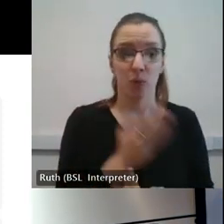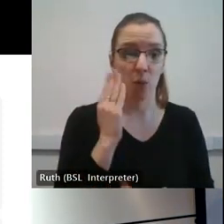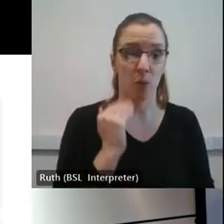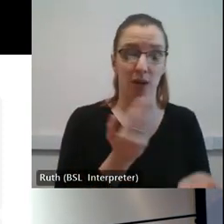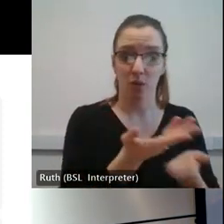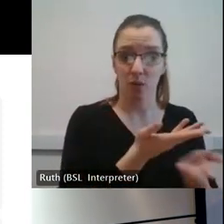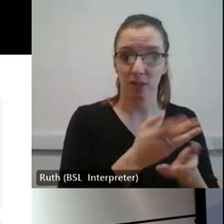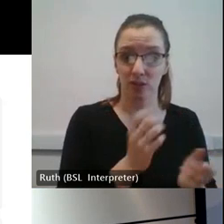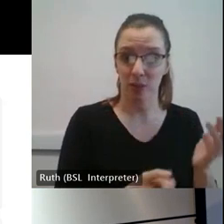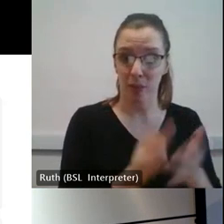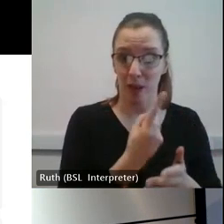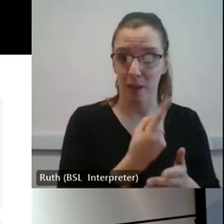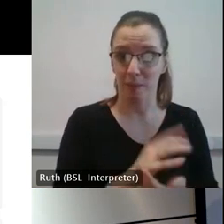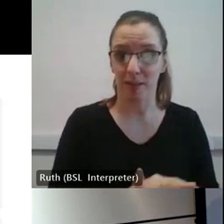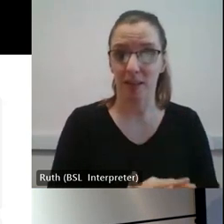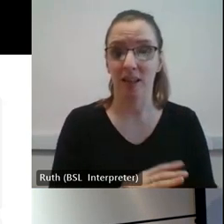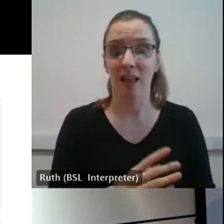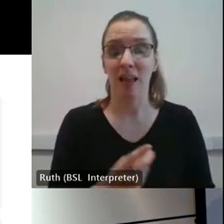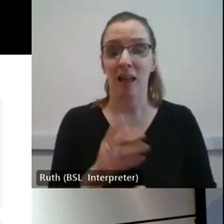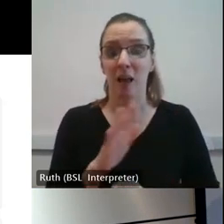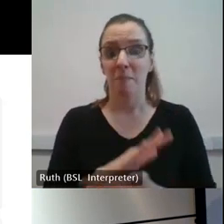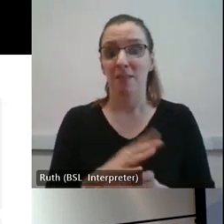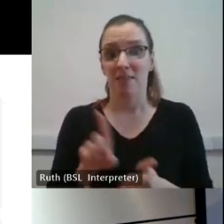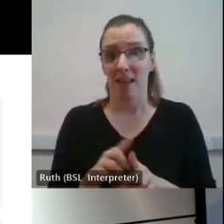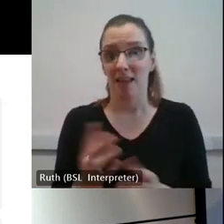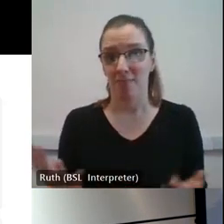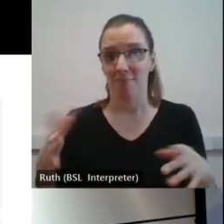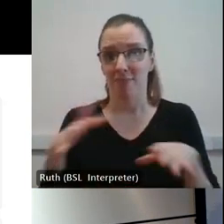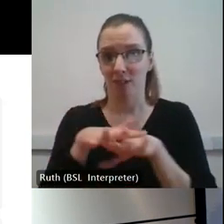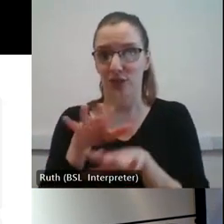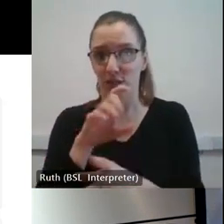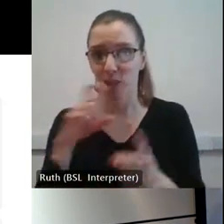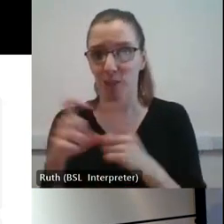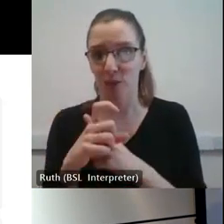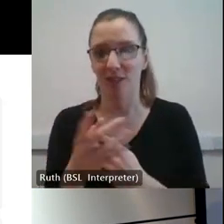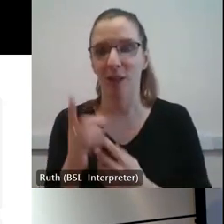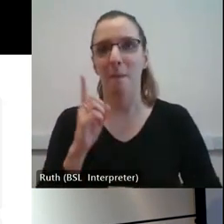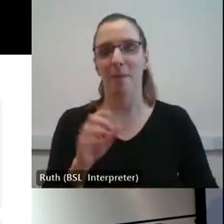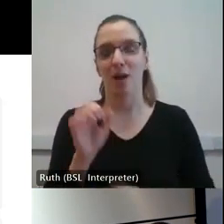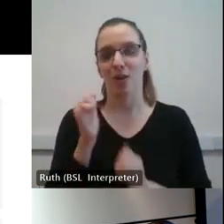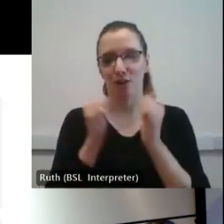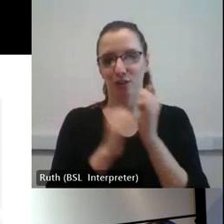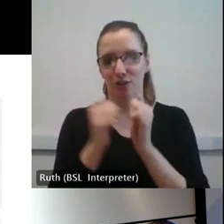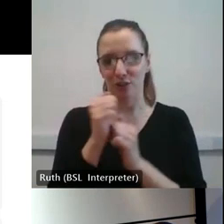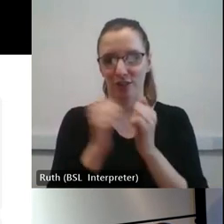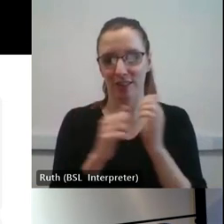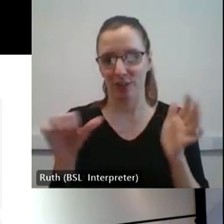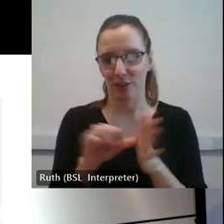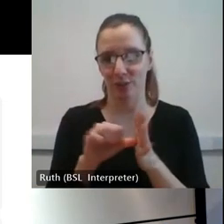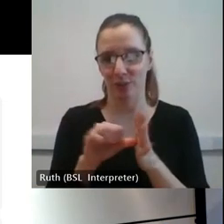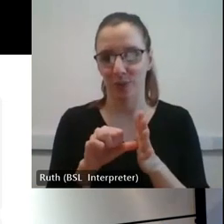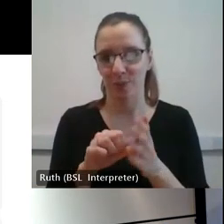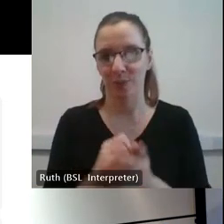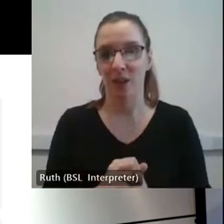of integrating different communities. But there's also a structural issue, which you have to mention. And the